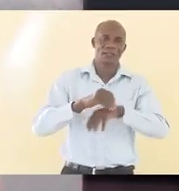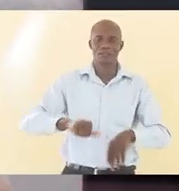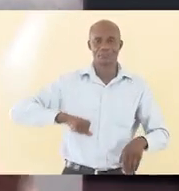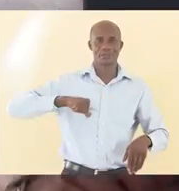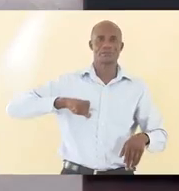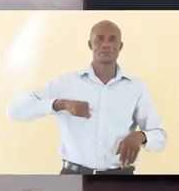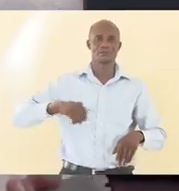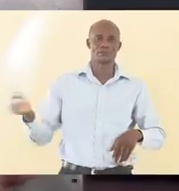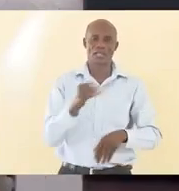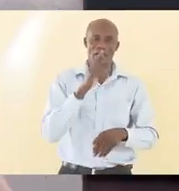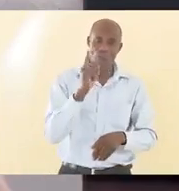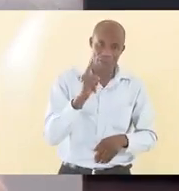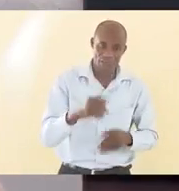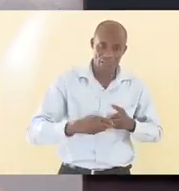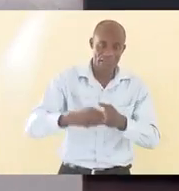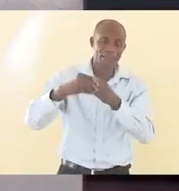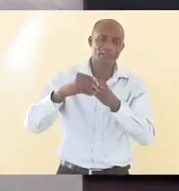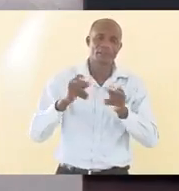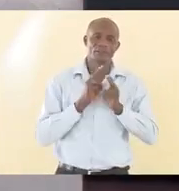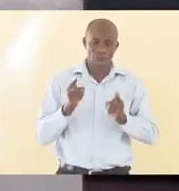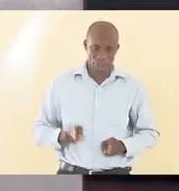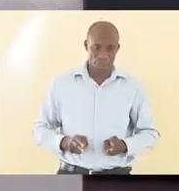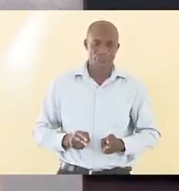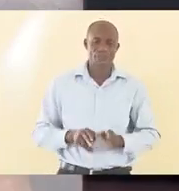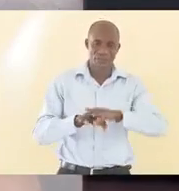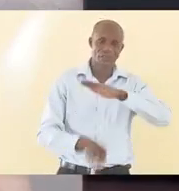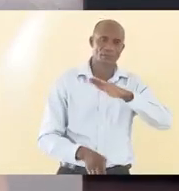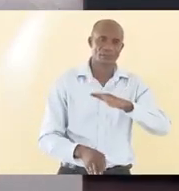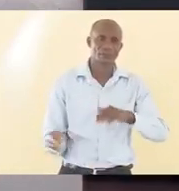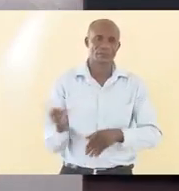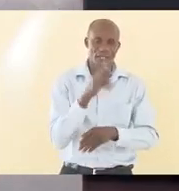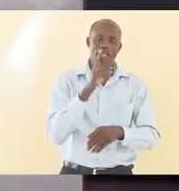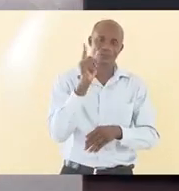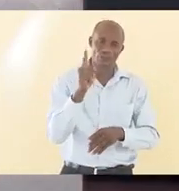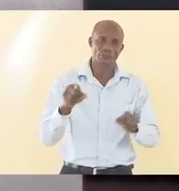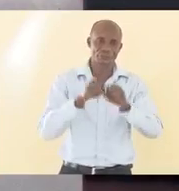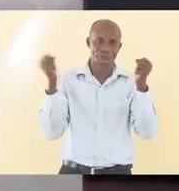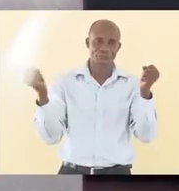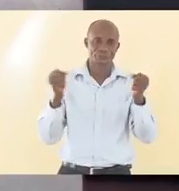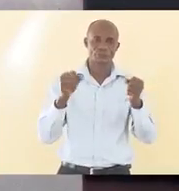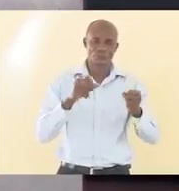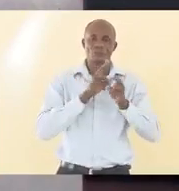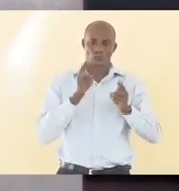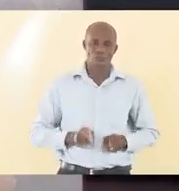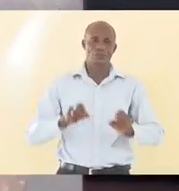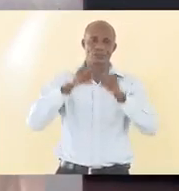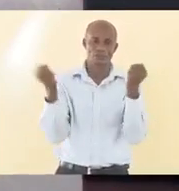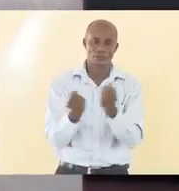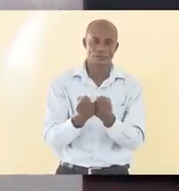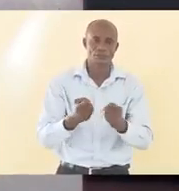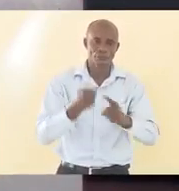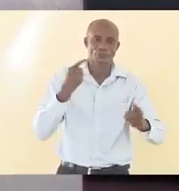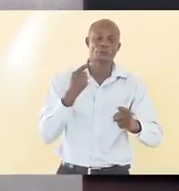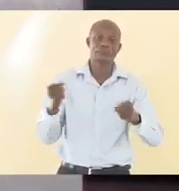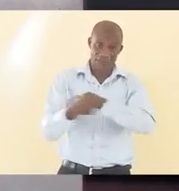life. They are the ones that lead human beings down. And yet, they are the ones human beings are socialized into